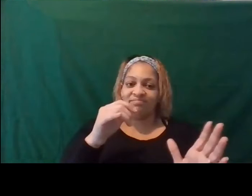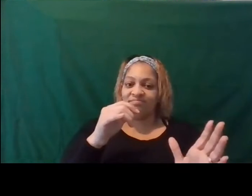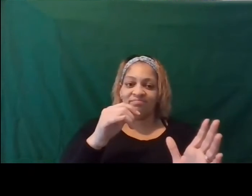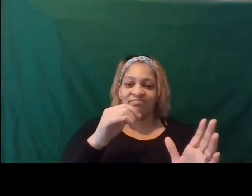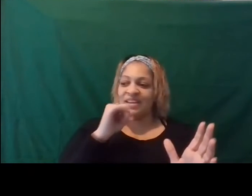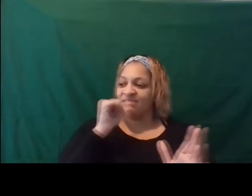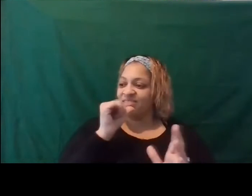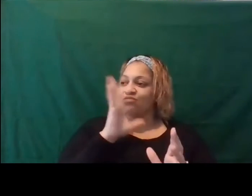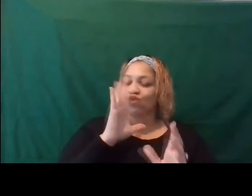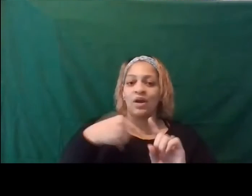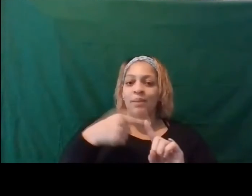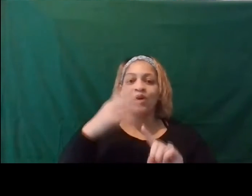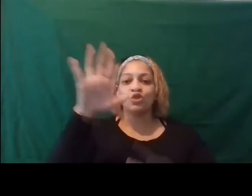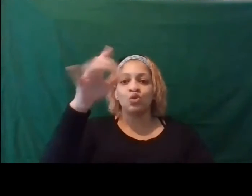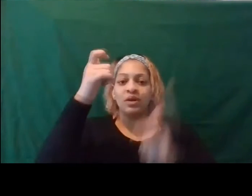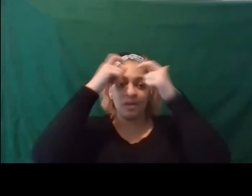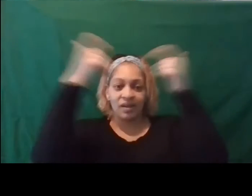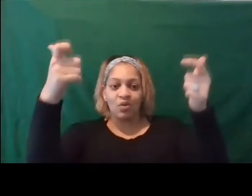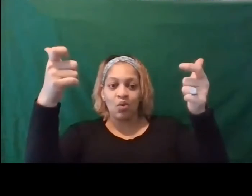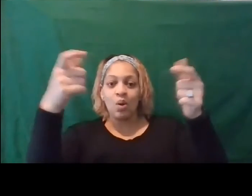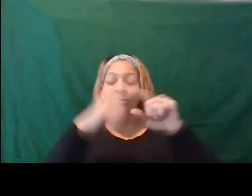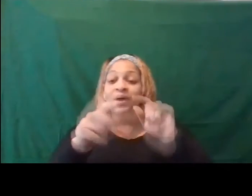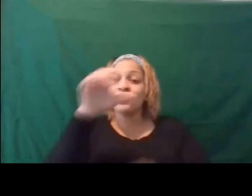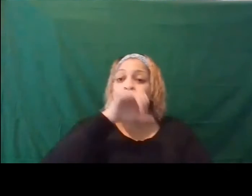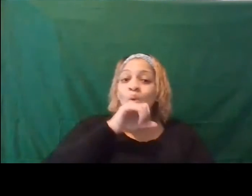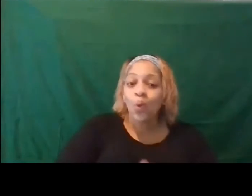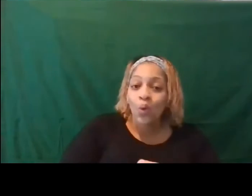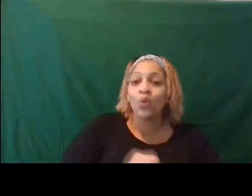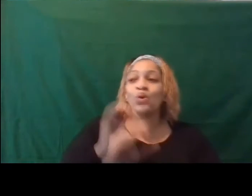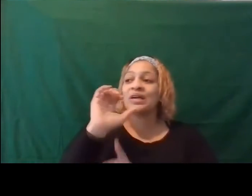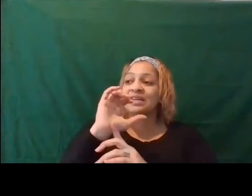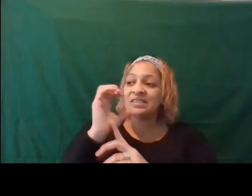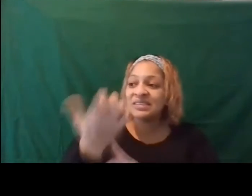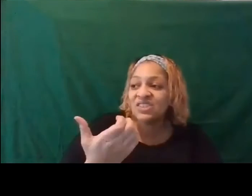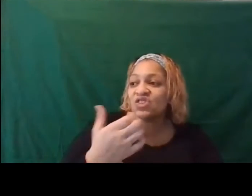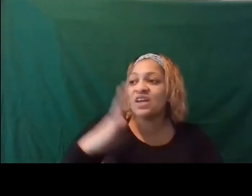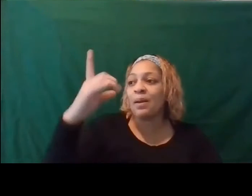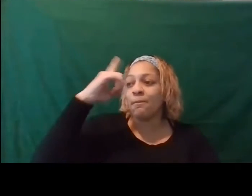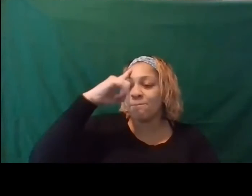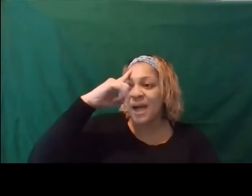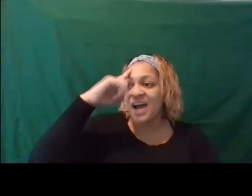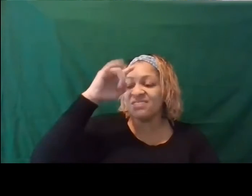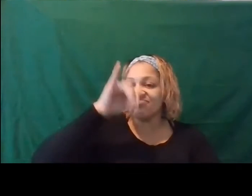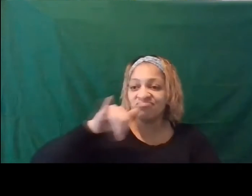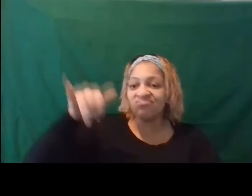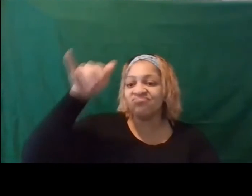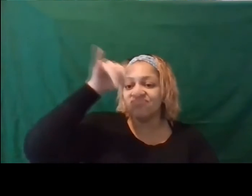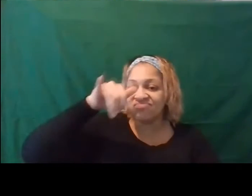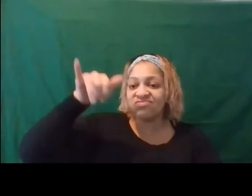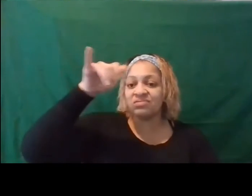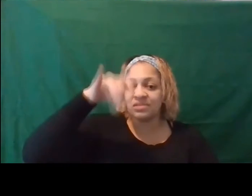but simply just an old, conditioned mind pattern. So let's go back to